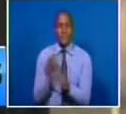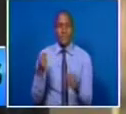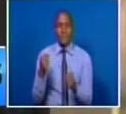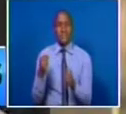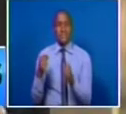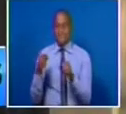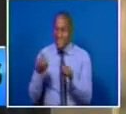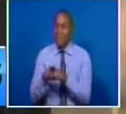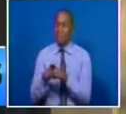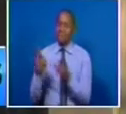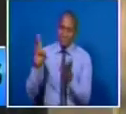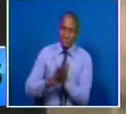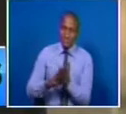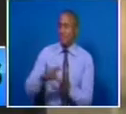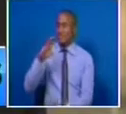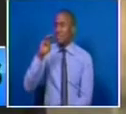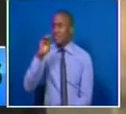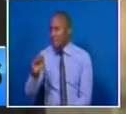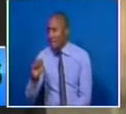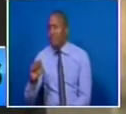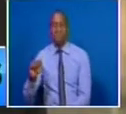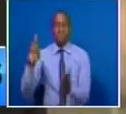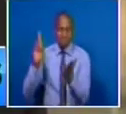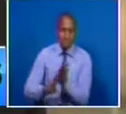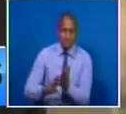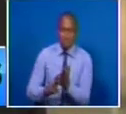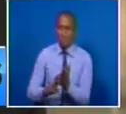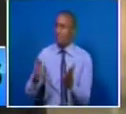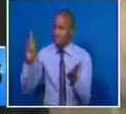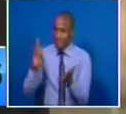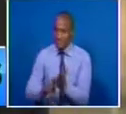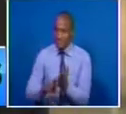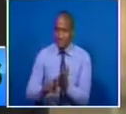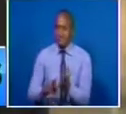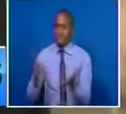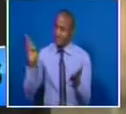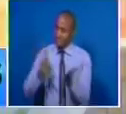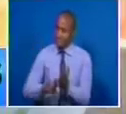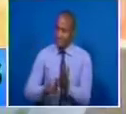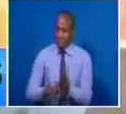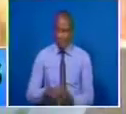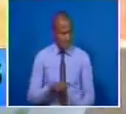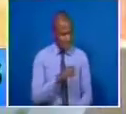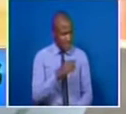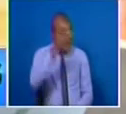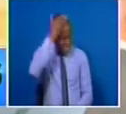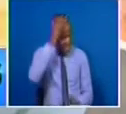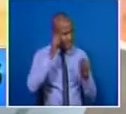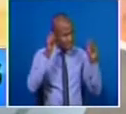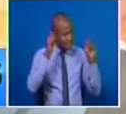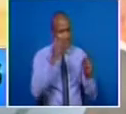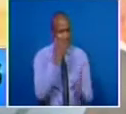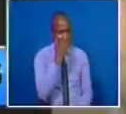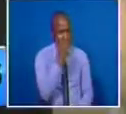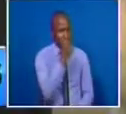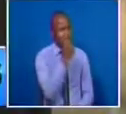recycled fights of CBAs that nobody is honoring, and especially when the person who's not honoring is the government. Or on day 51 of the NASA strike. Exactly, and it's tragic, it's absolutely